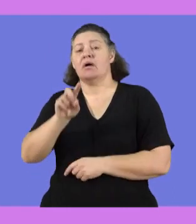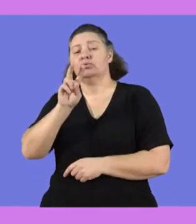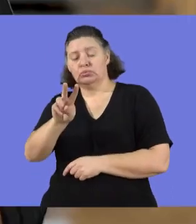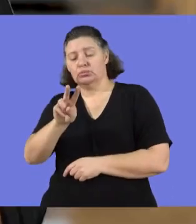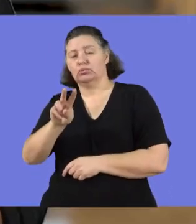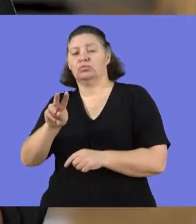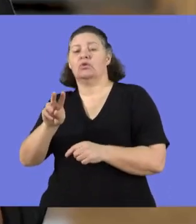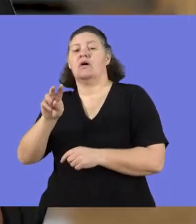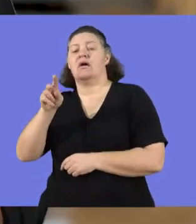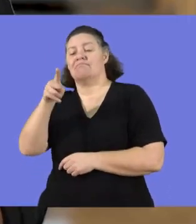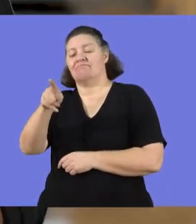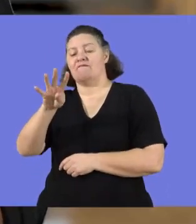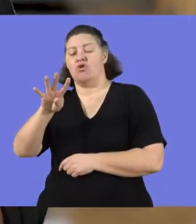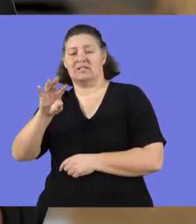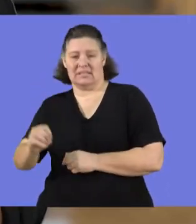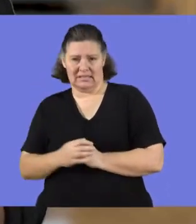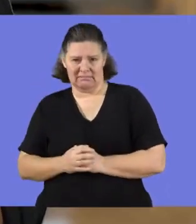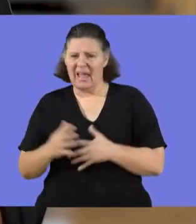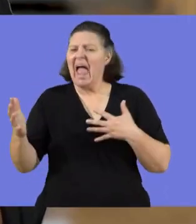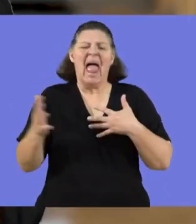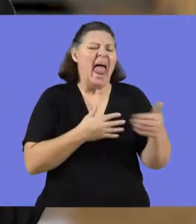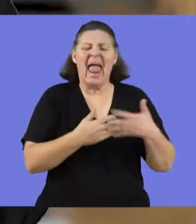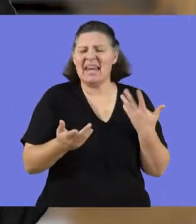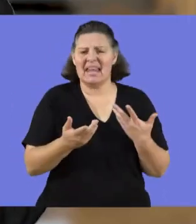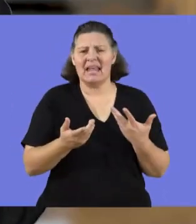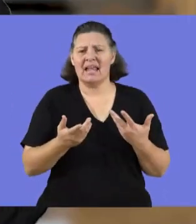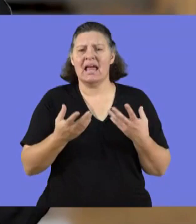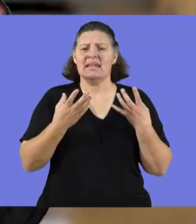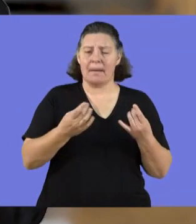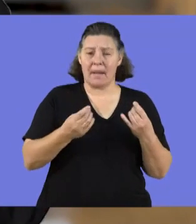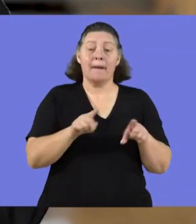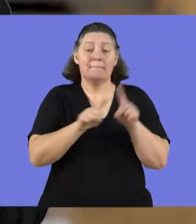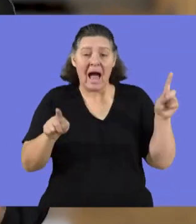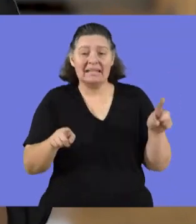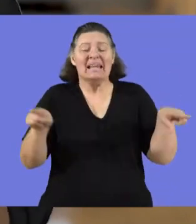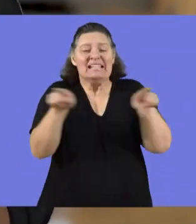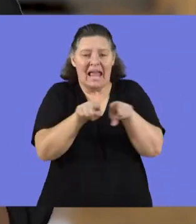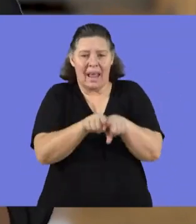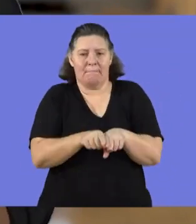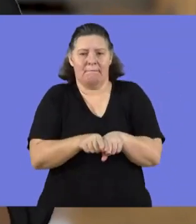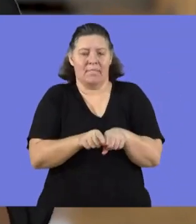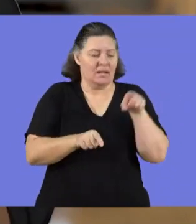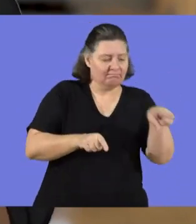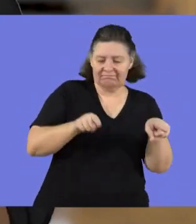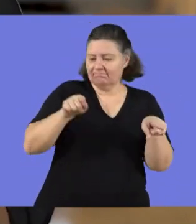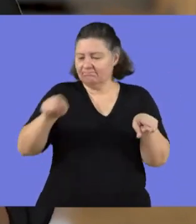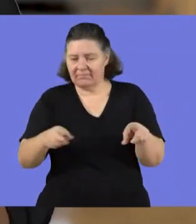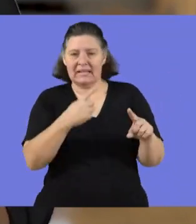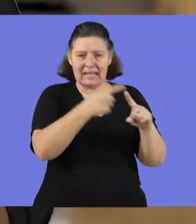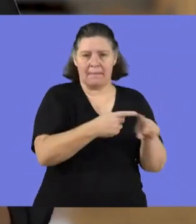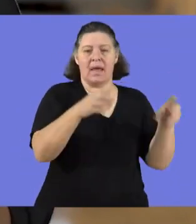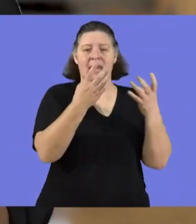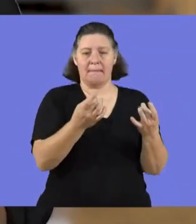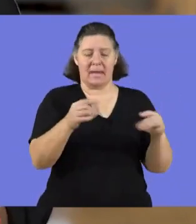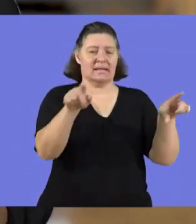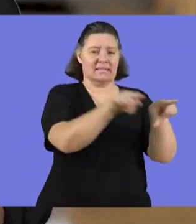2:40. You can use any value, but make sure that you multiply both sides by the same value. Then we